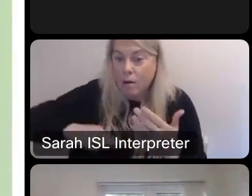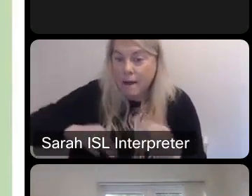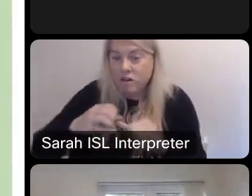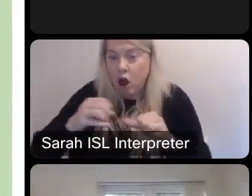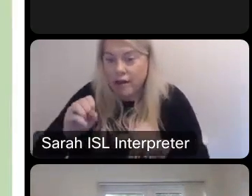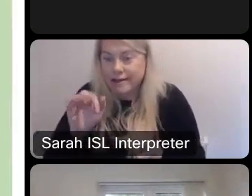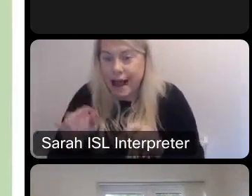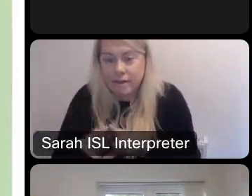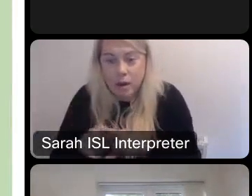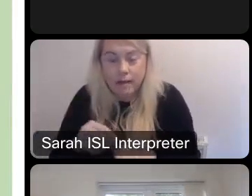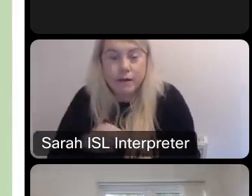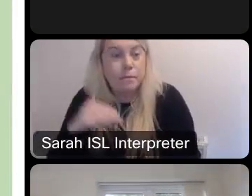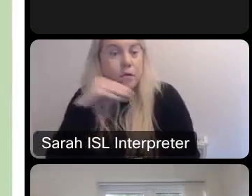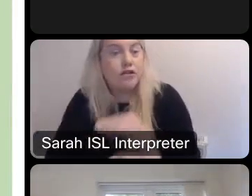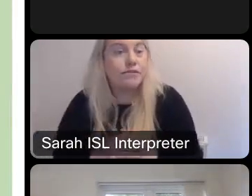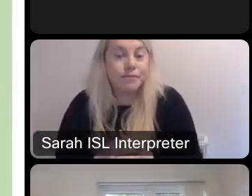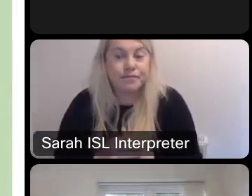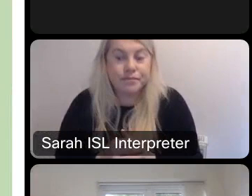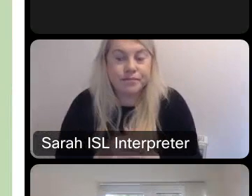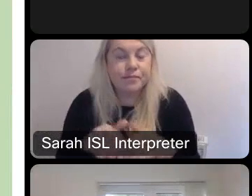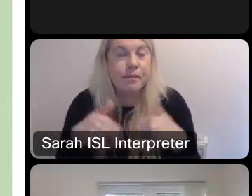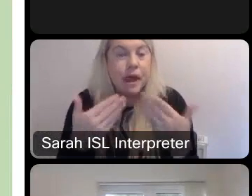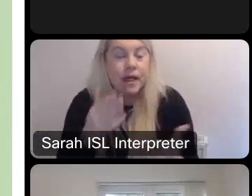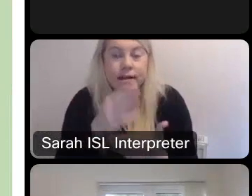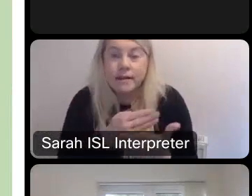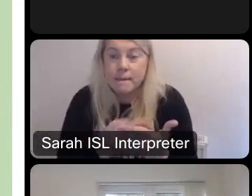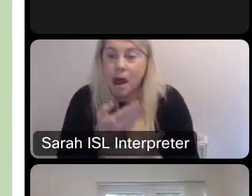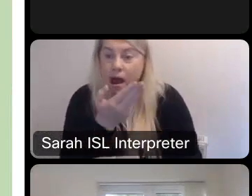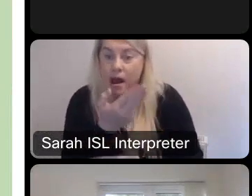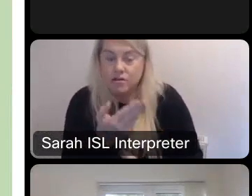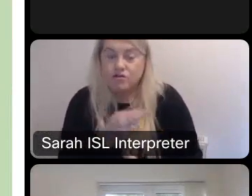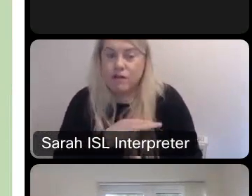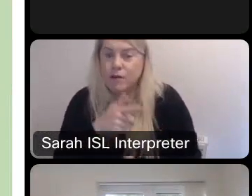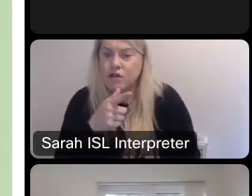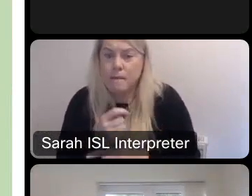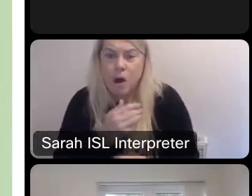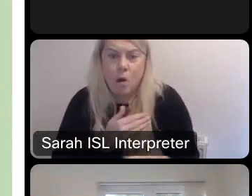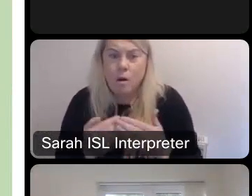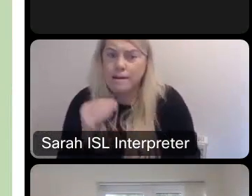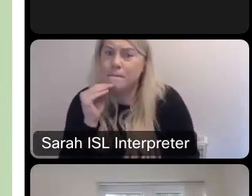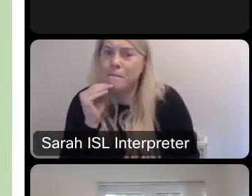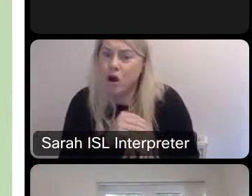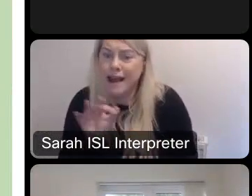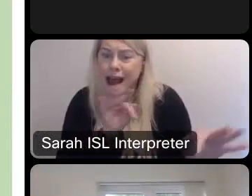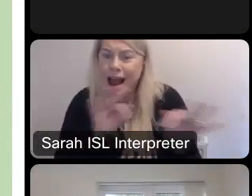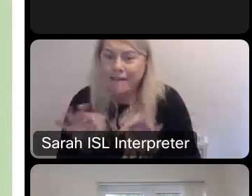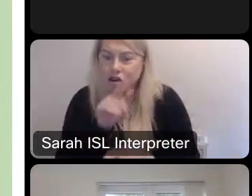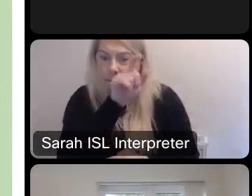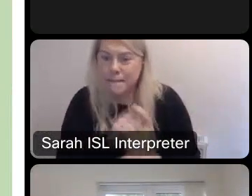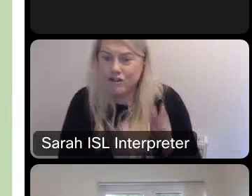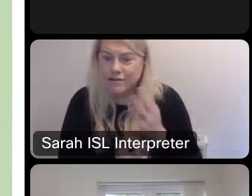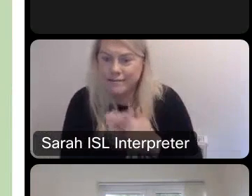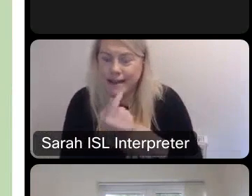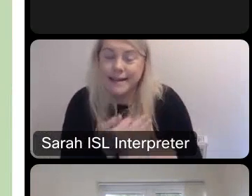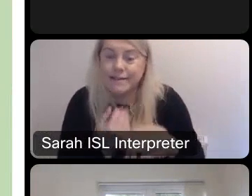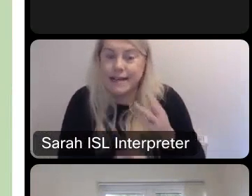important. And this piece here, then, we're talking about really what's important following a patient safety incident. This